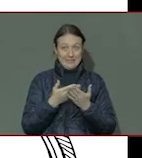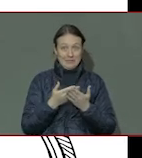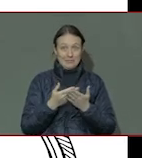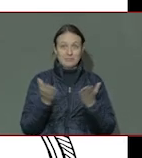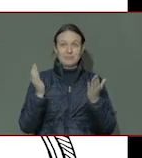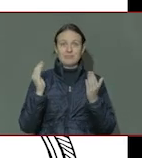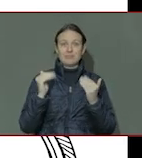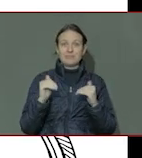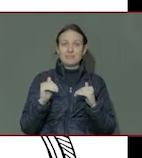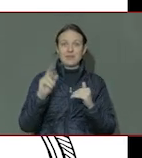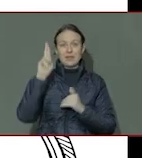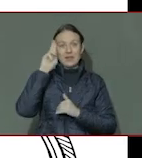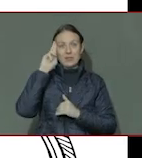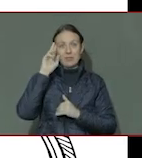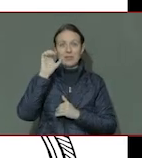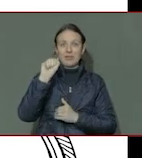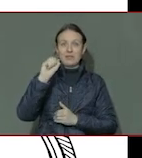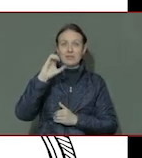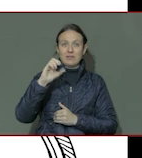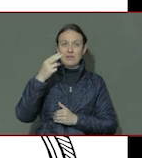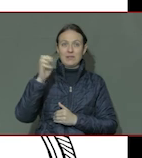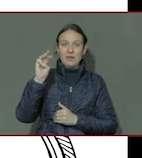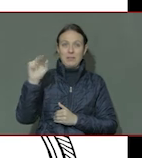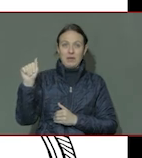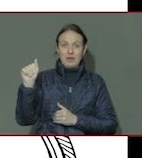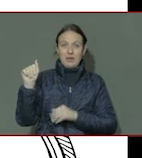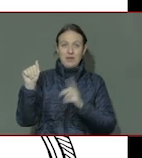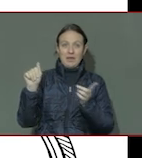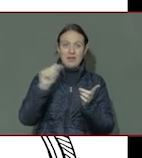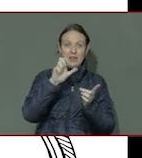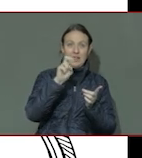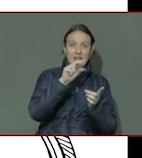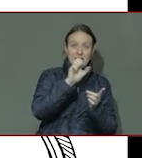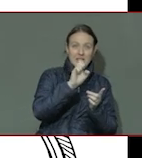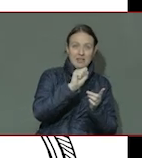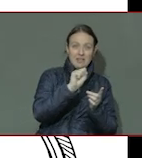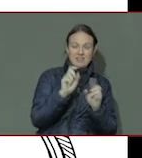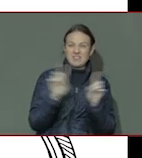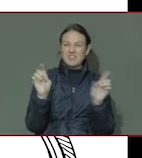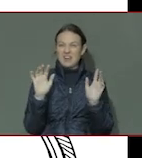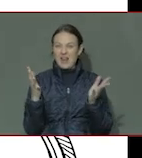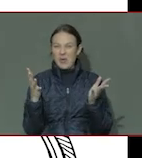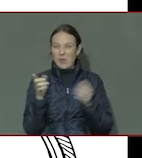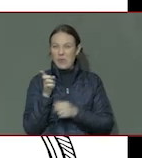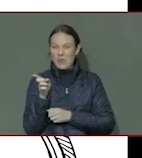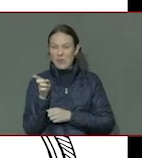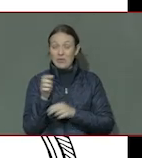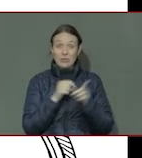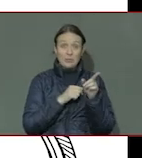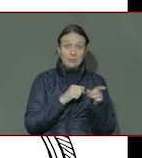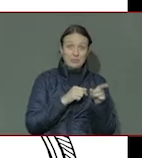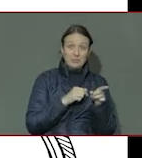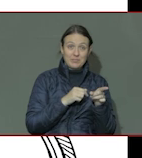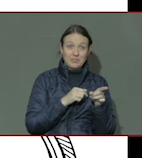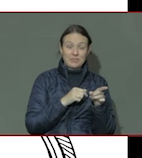itself, remember I said that you must know the difference between a lens and the sclera. It's white. The lens is going to be,